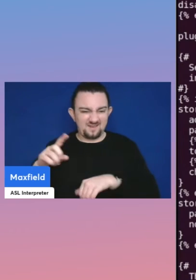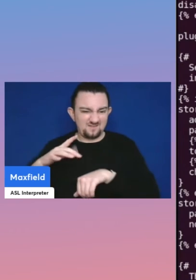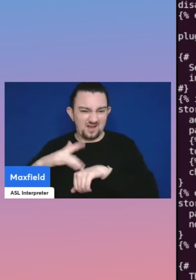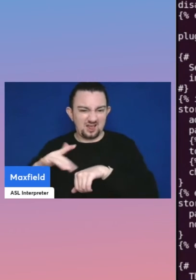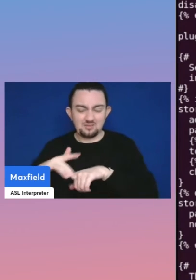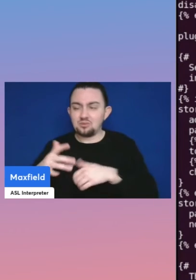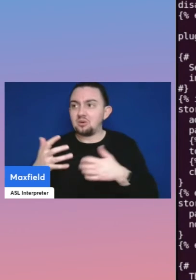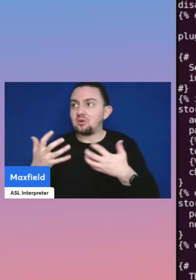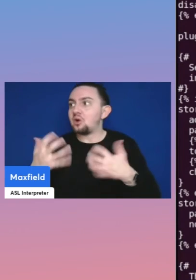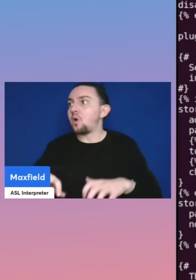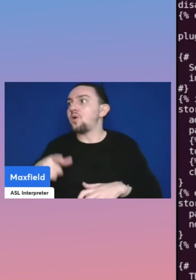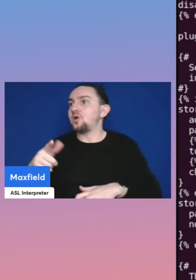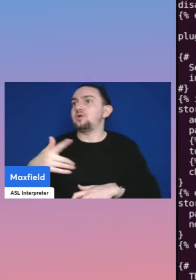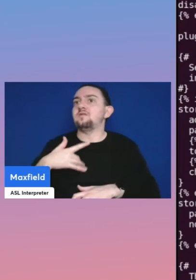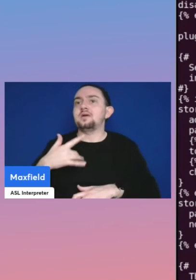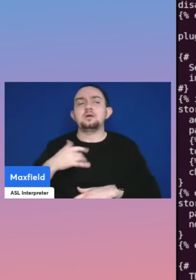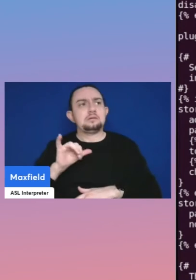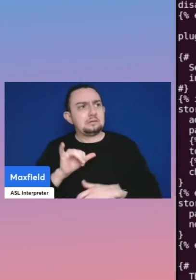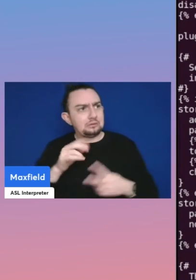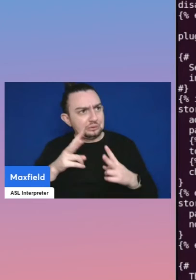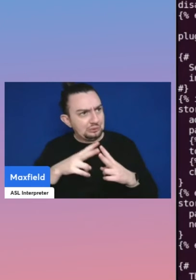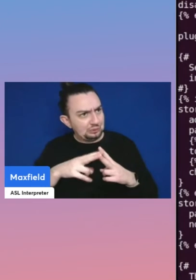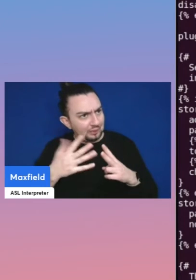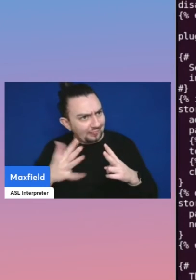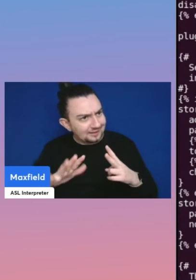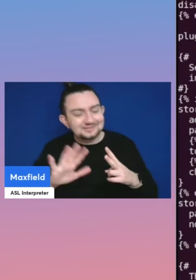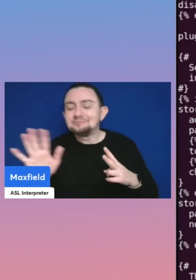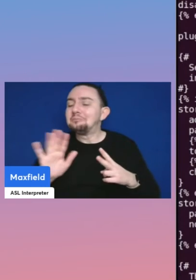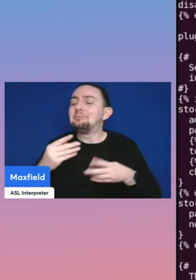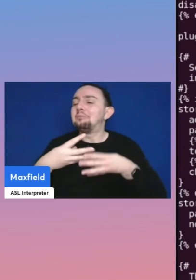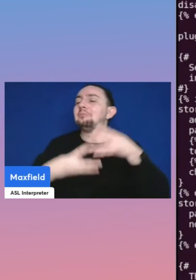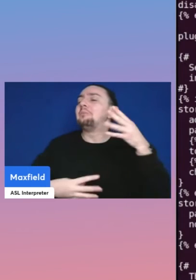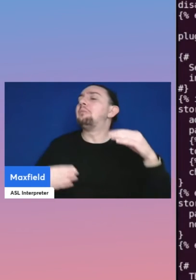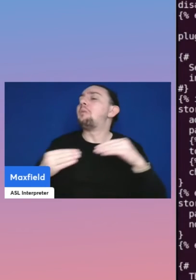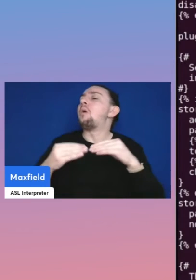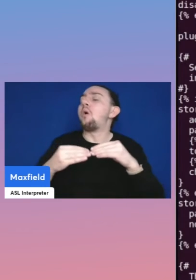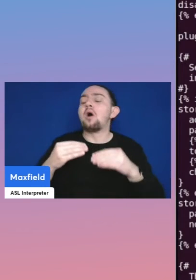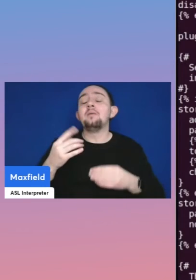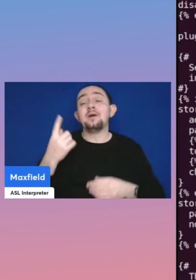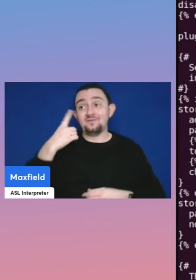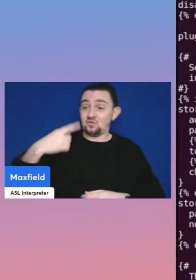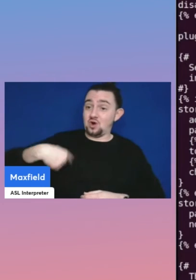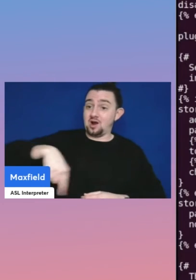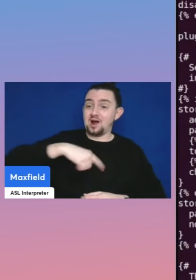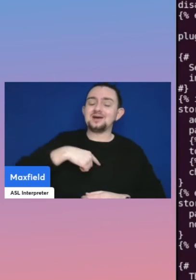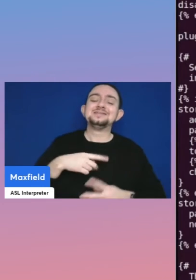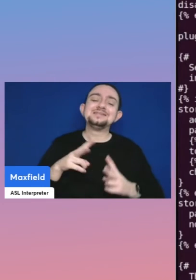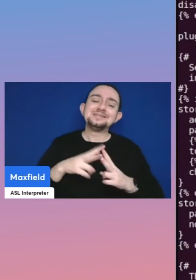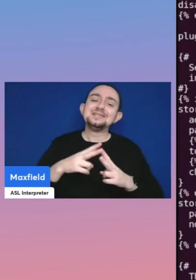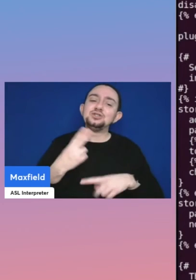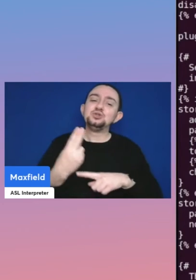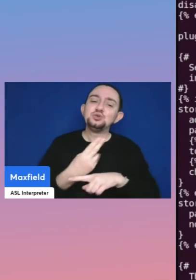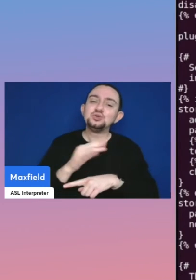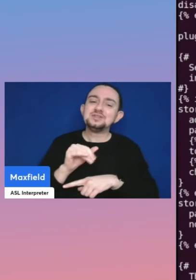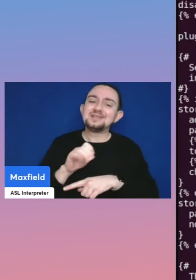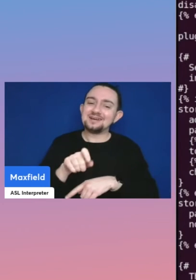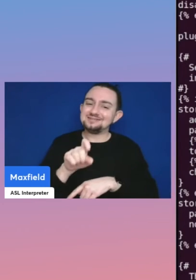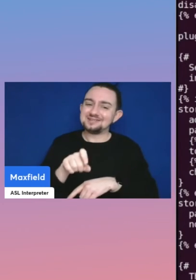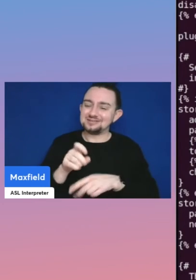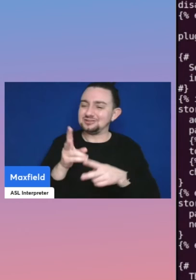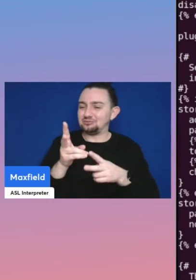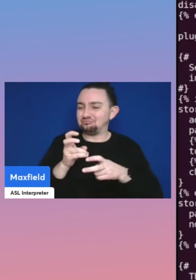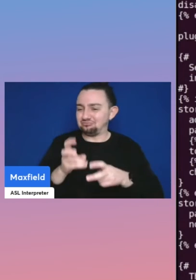that only these two are available, but for us these were the use cases necessary, and this is why we have configured